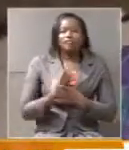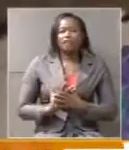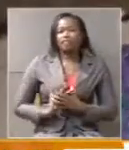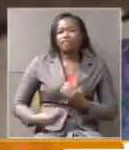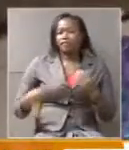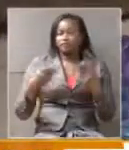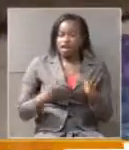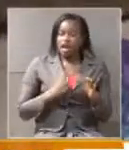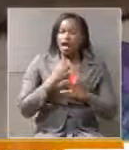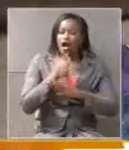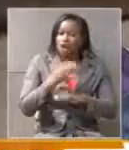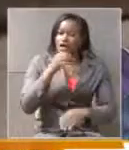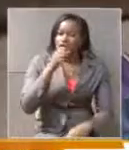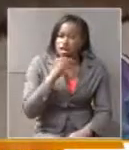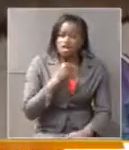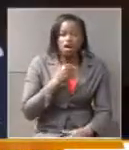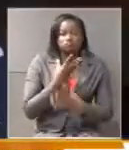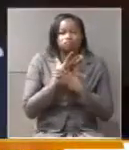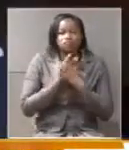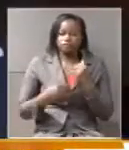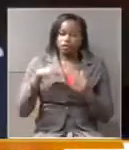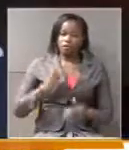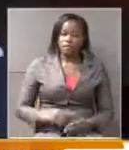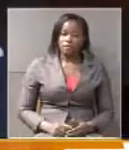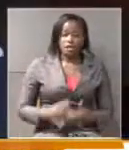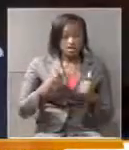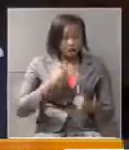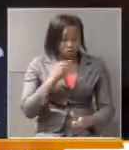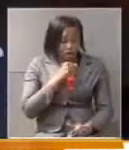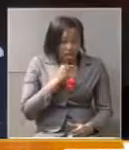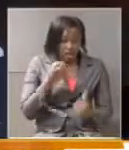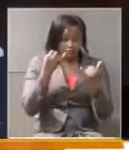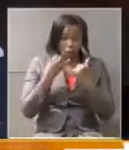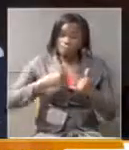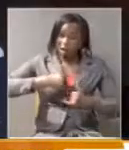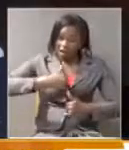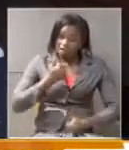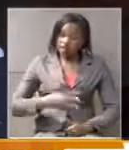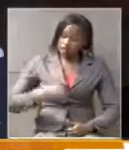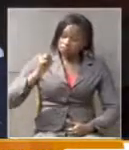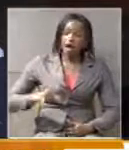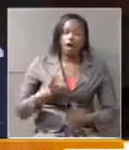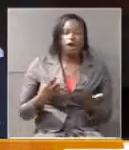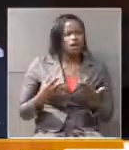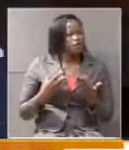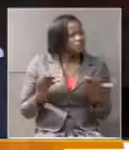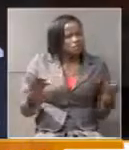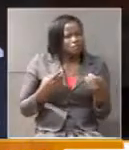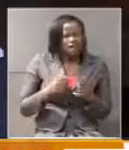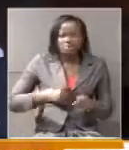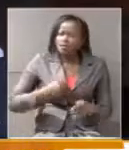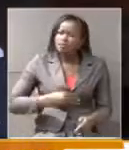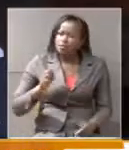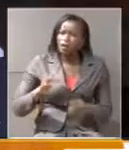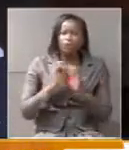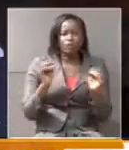to the disappointment of her grandmother. Dada yakoba ati ninze mwena yenzo okorashi okulutolamu yabango